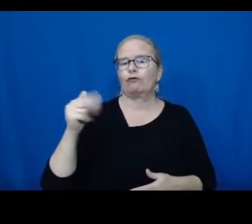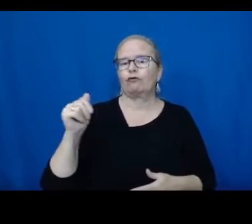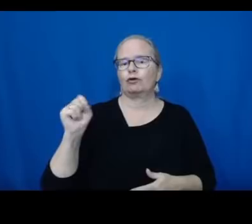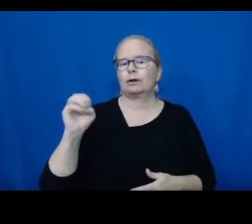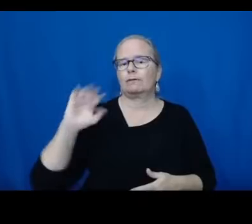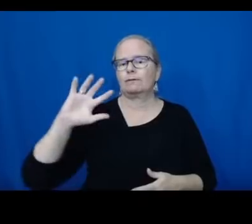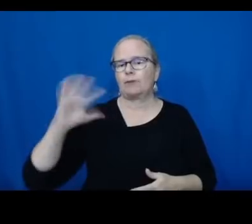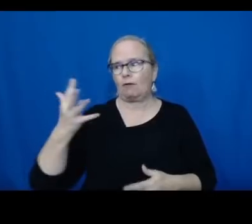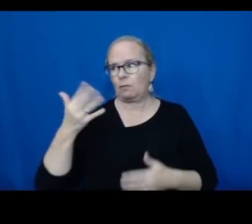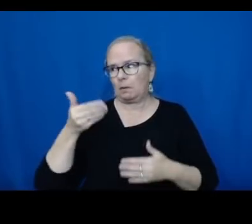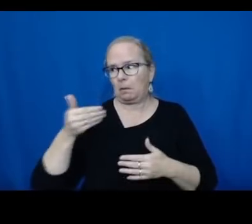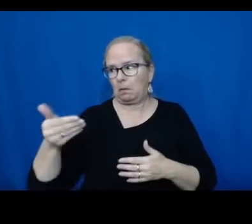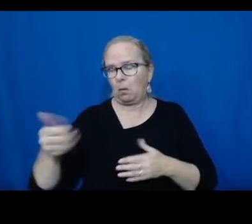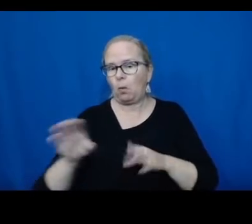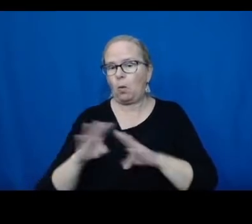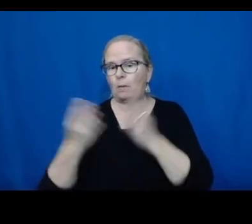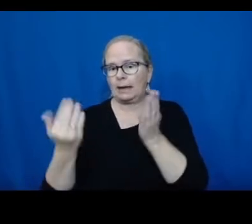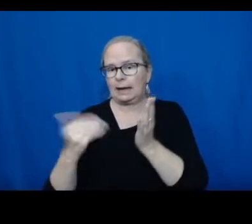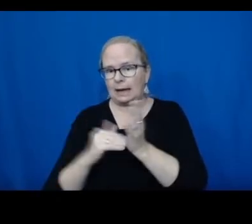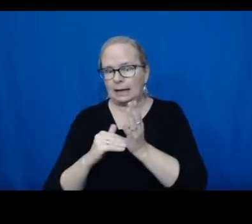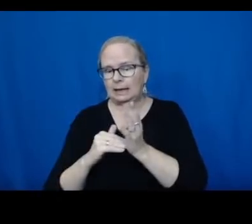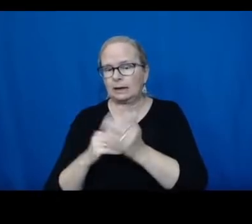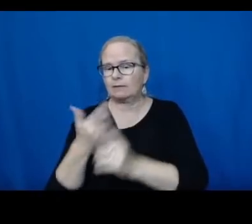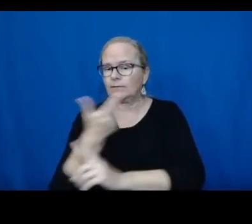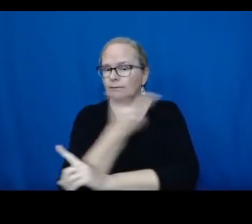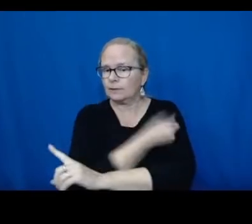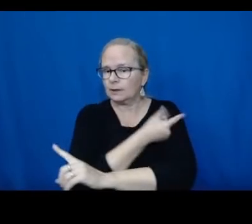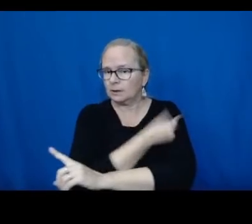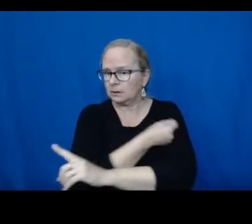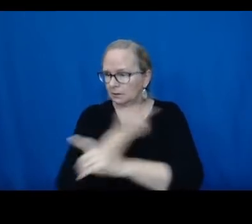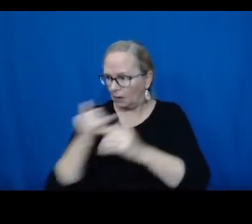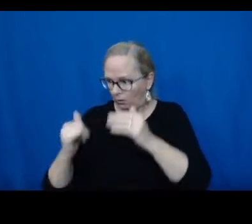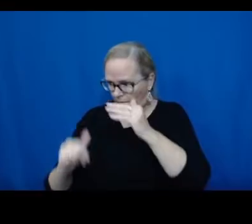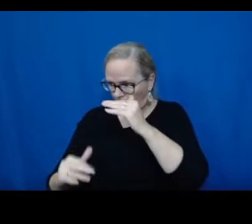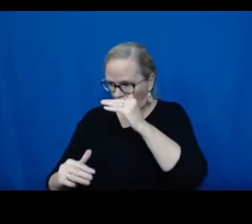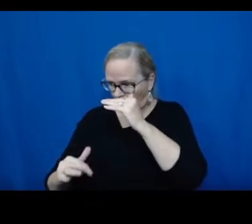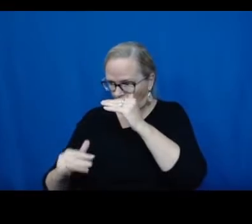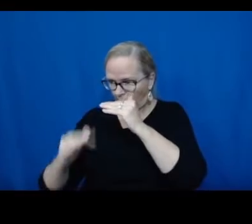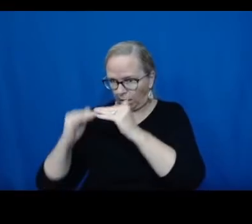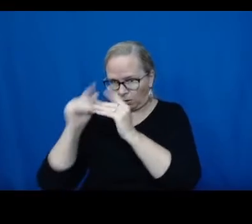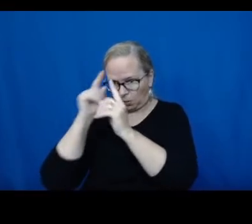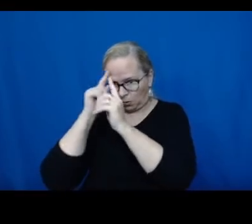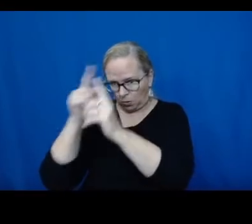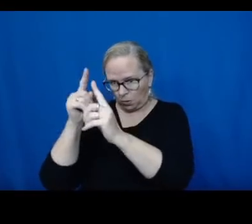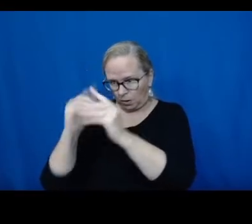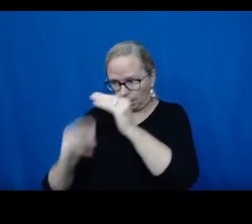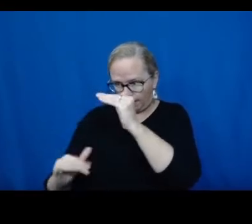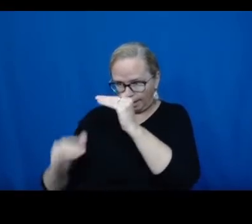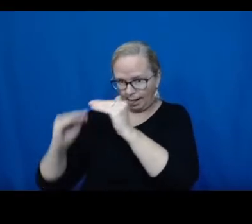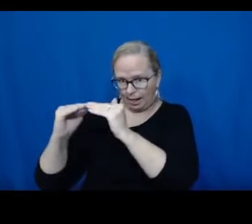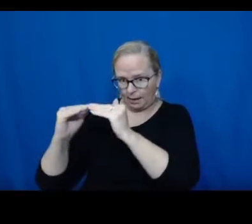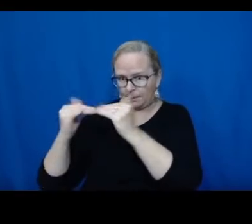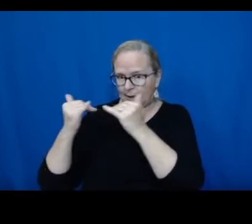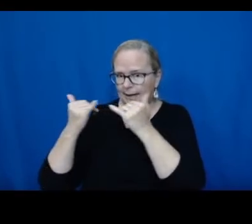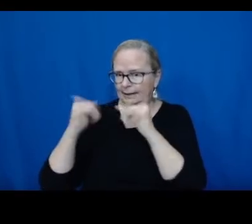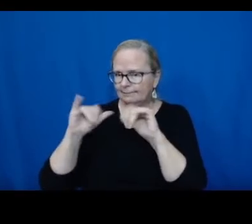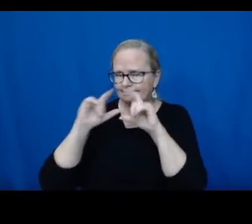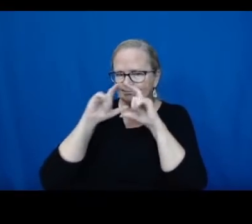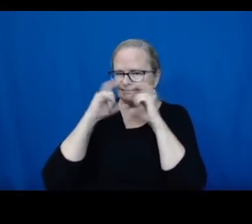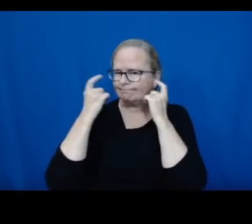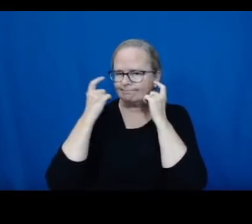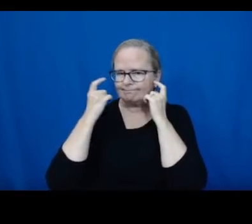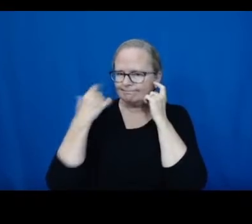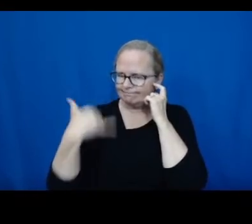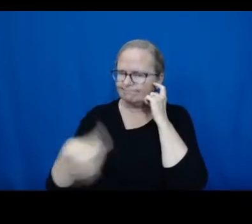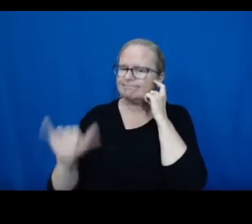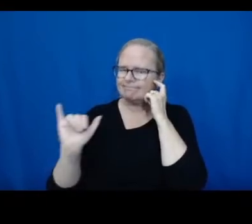masks stayed. So that was there. Public health has been quite good. But we've also engaged people over time. It just happened to be around